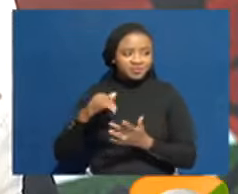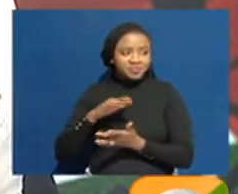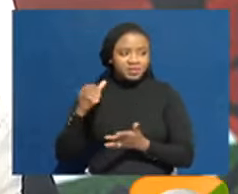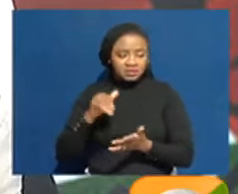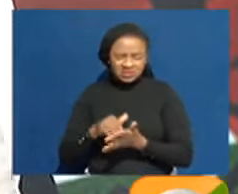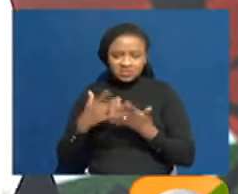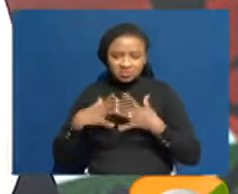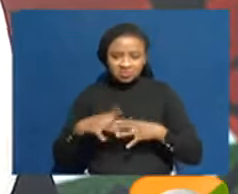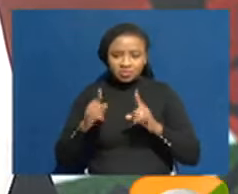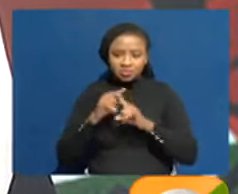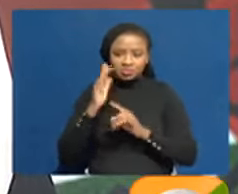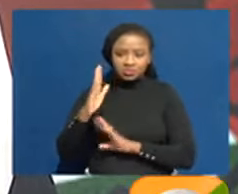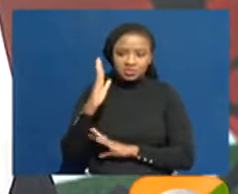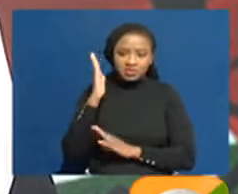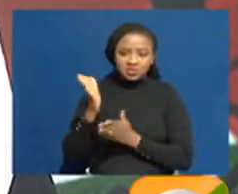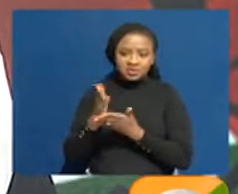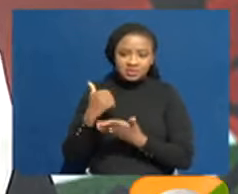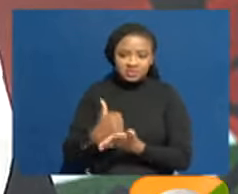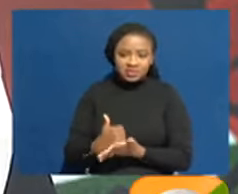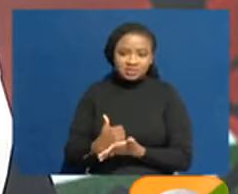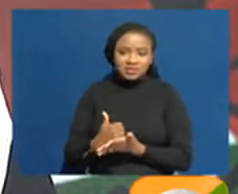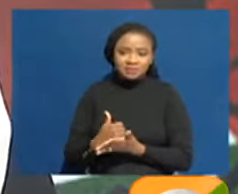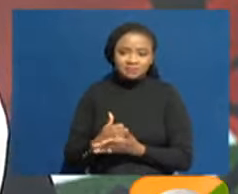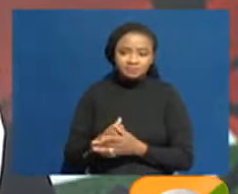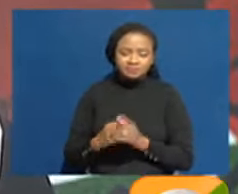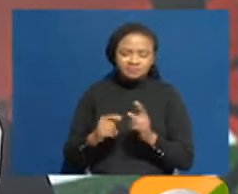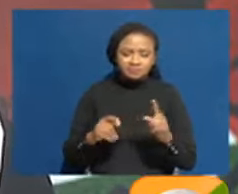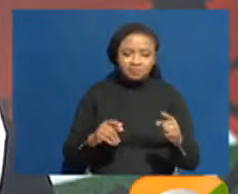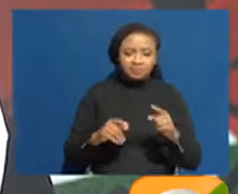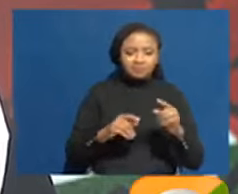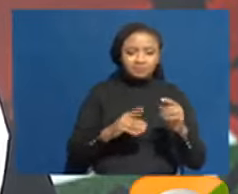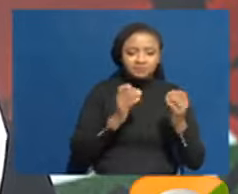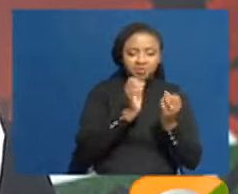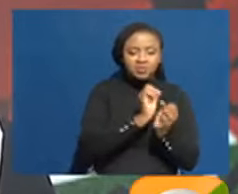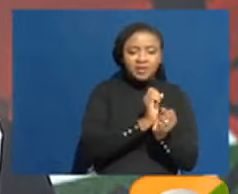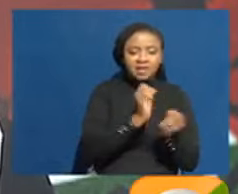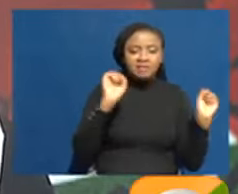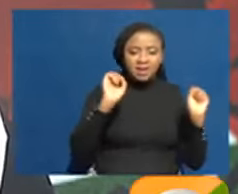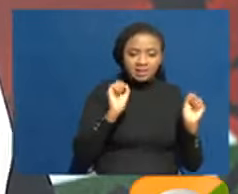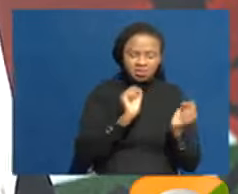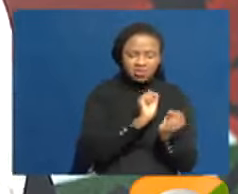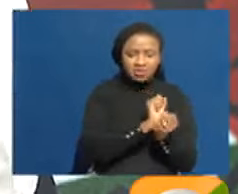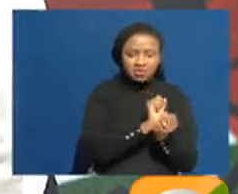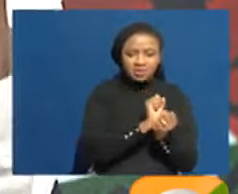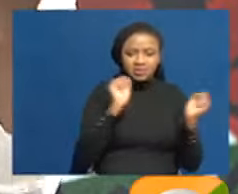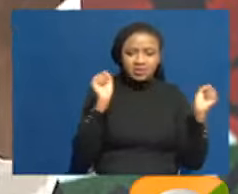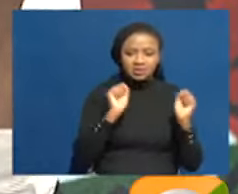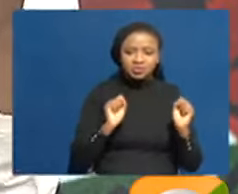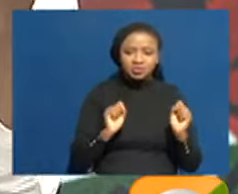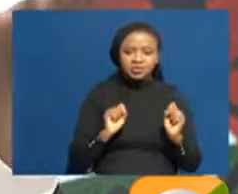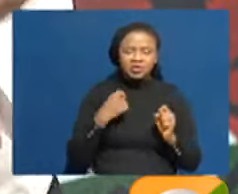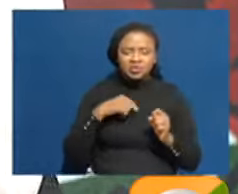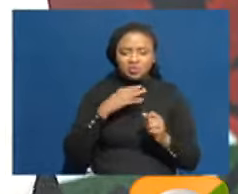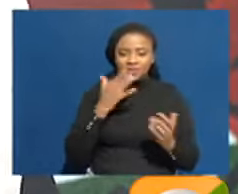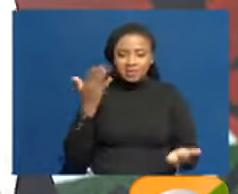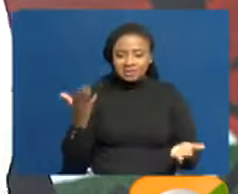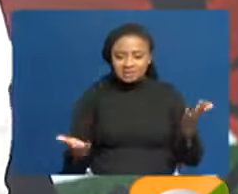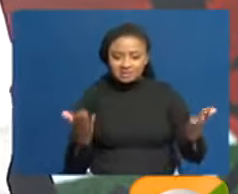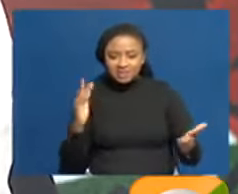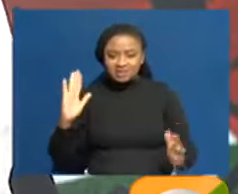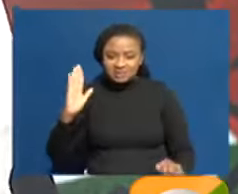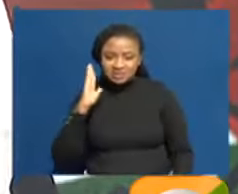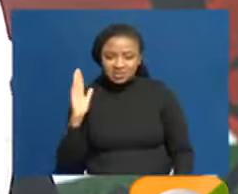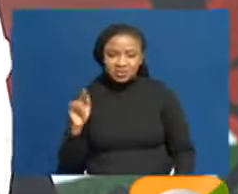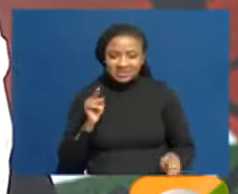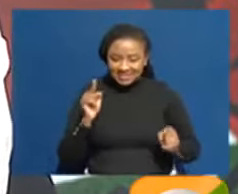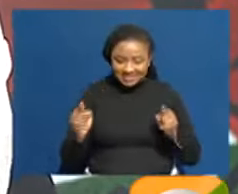typically in the security sector, versus liberty. Do we go for liberty or do we go for stability and security? That tension